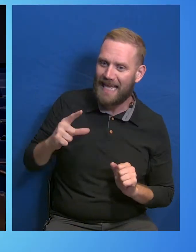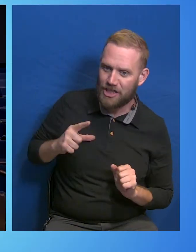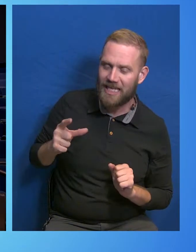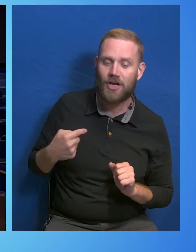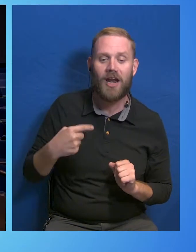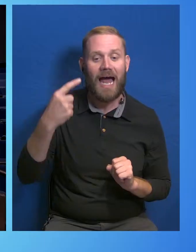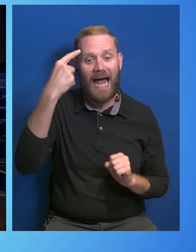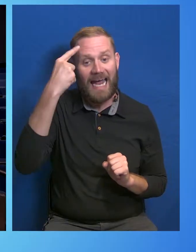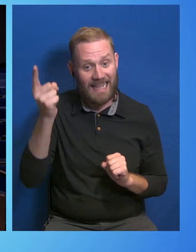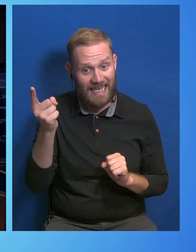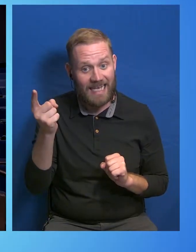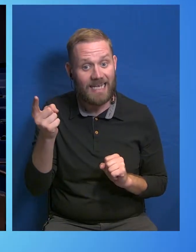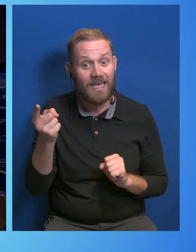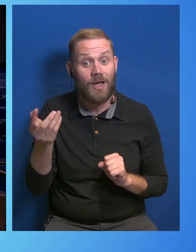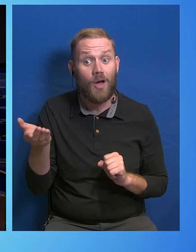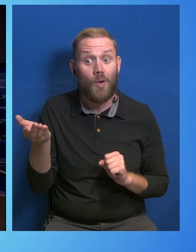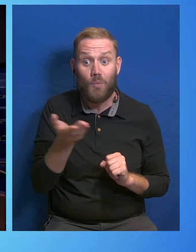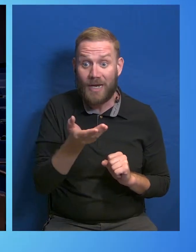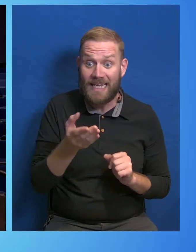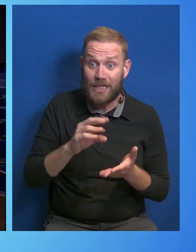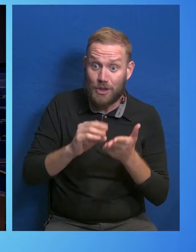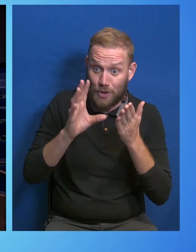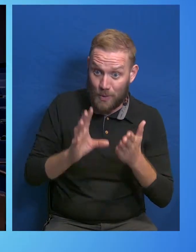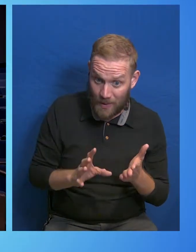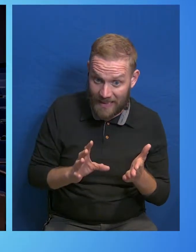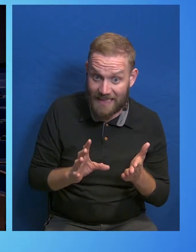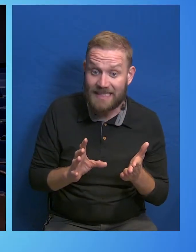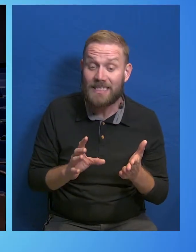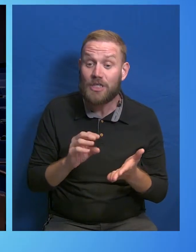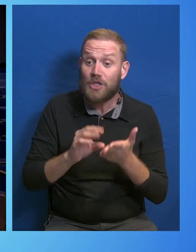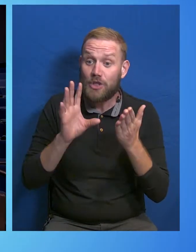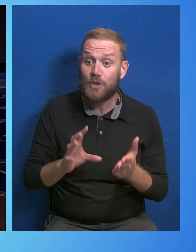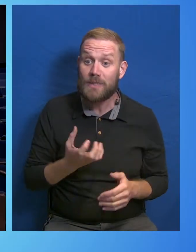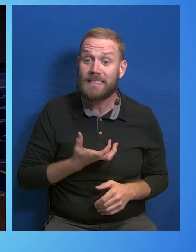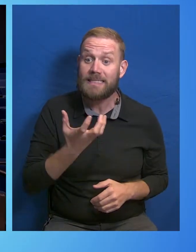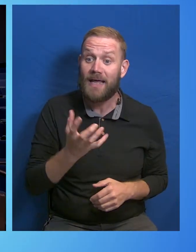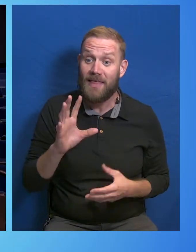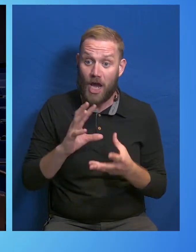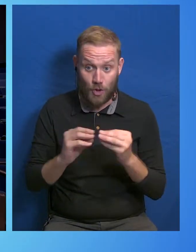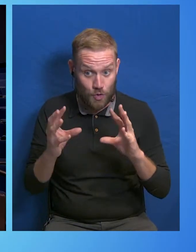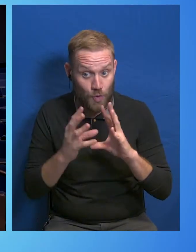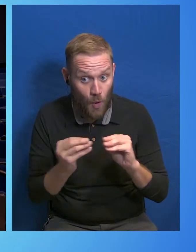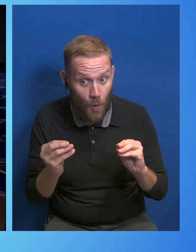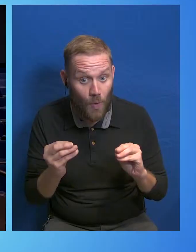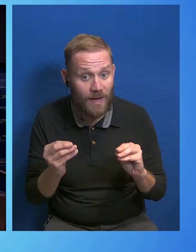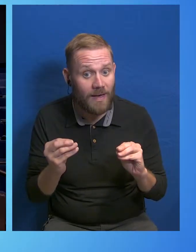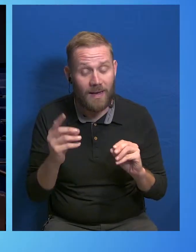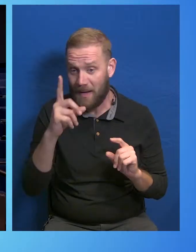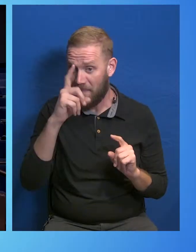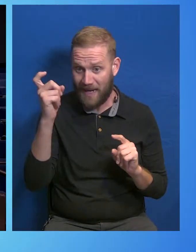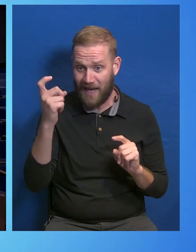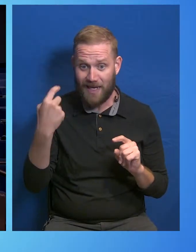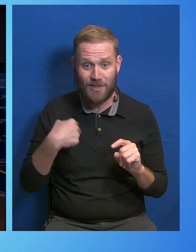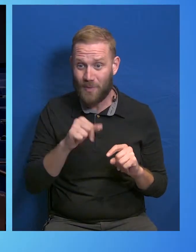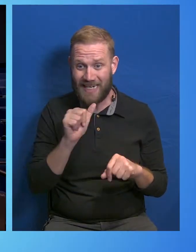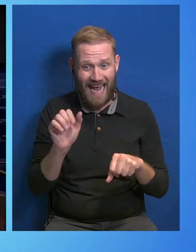really think bringing students, having students tell their stories, because we're not a business of education